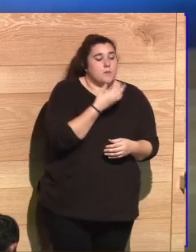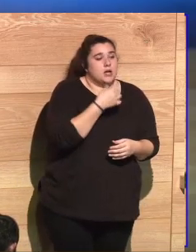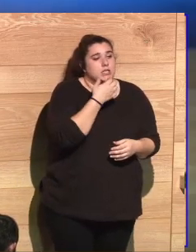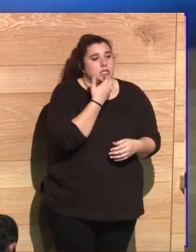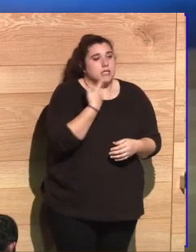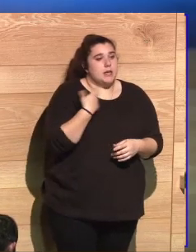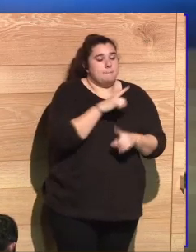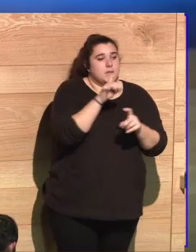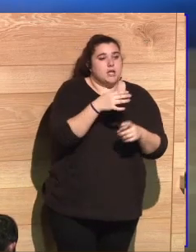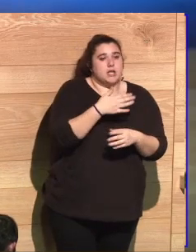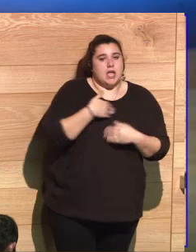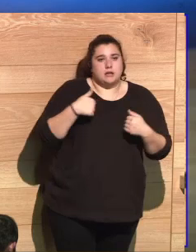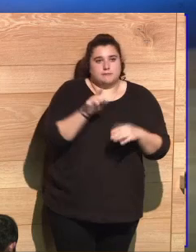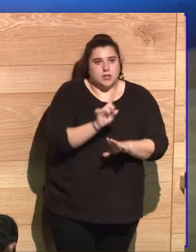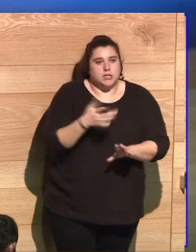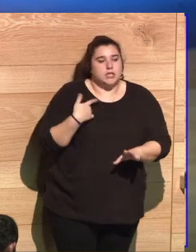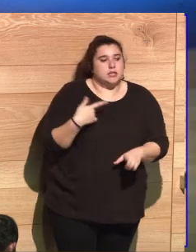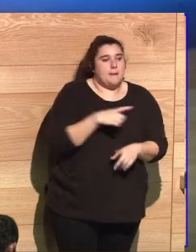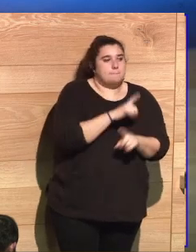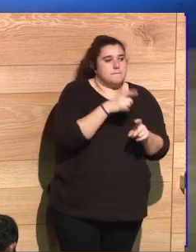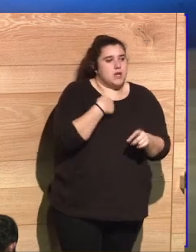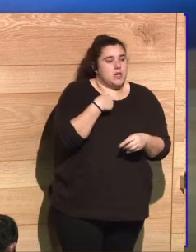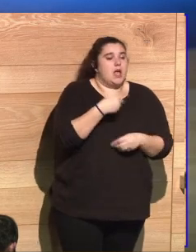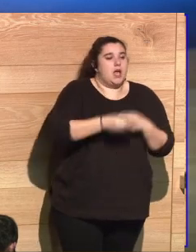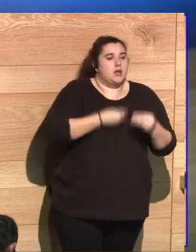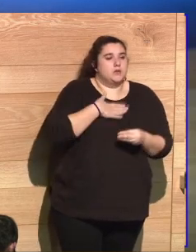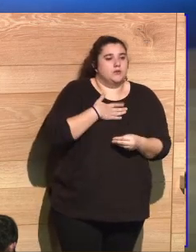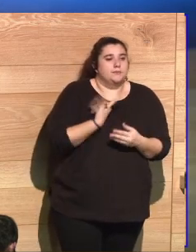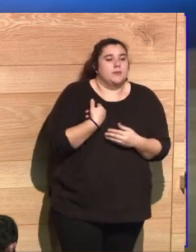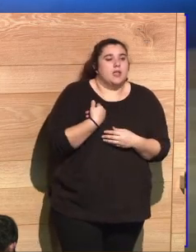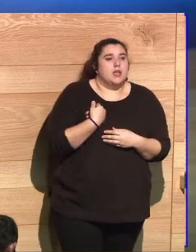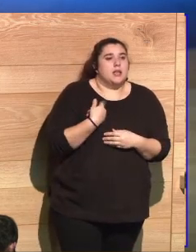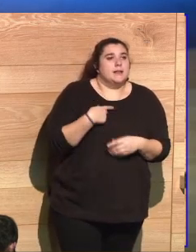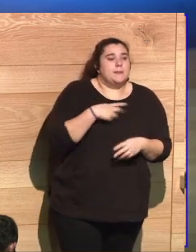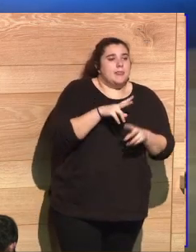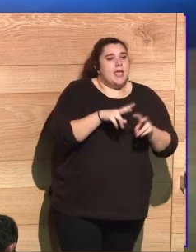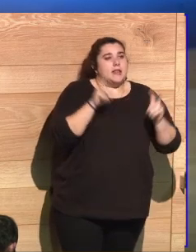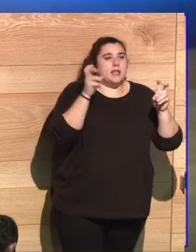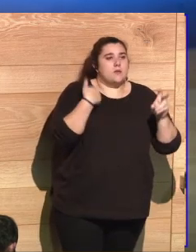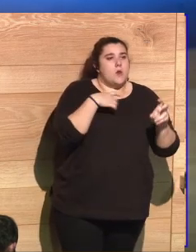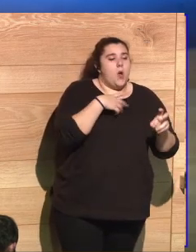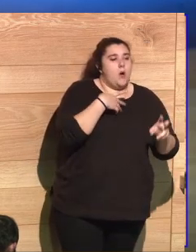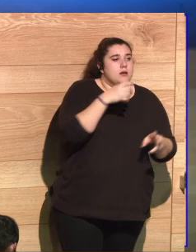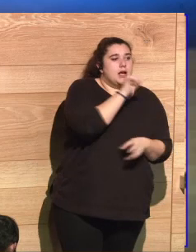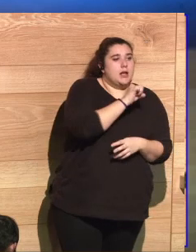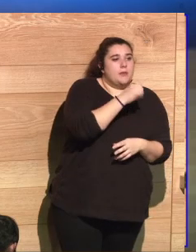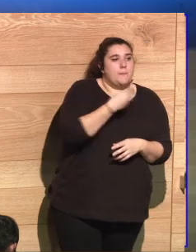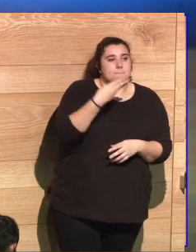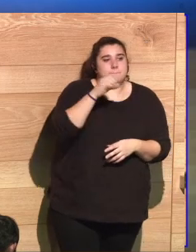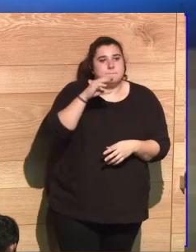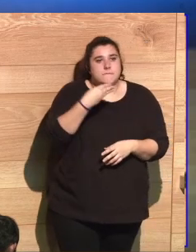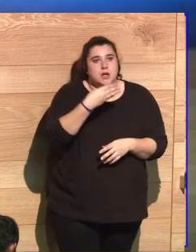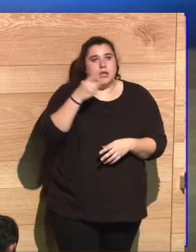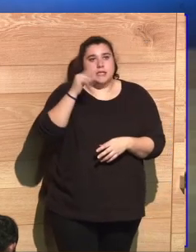Well, if nobody wants to ask any question, I will ask another one. Well, this book is called like a Bob Dylan